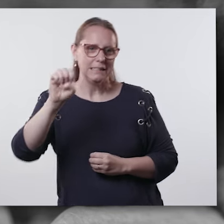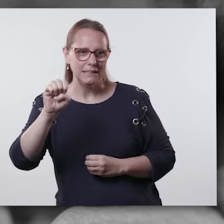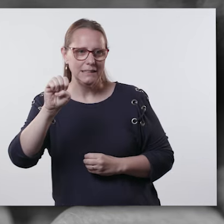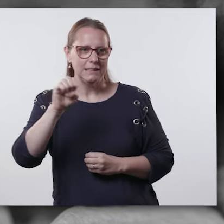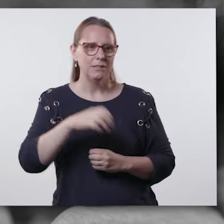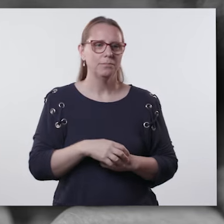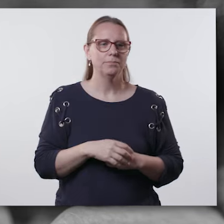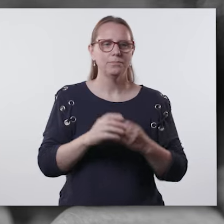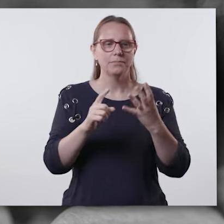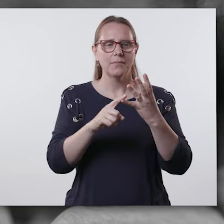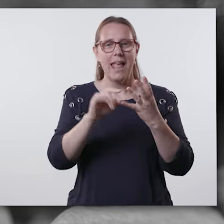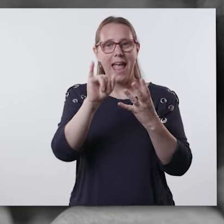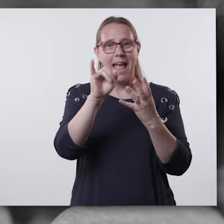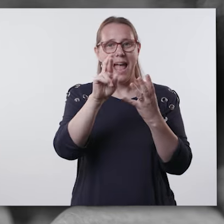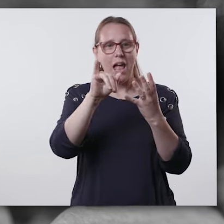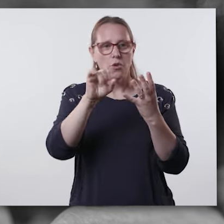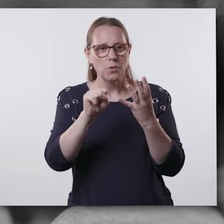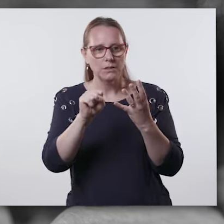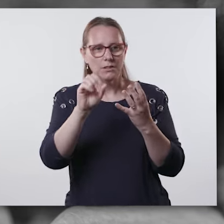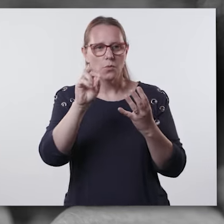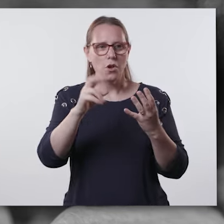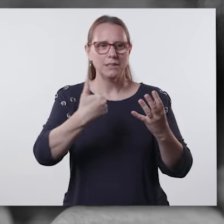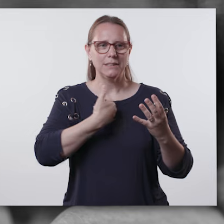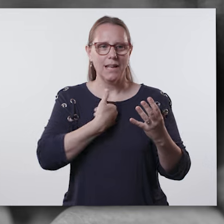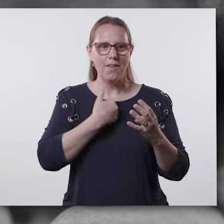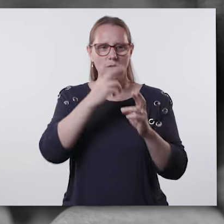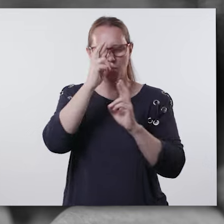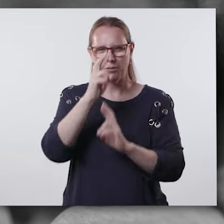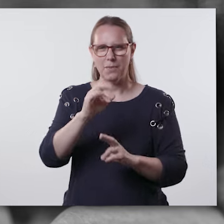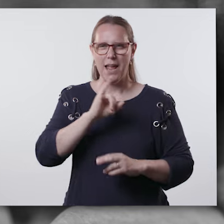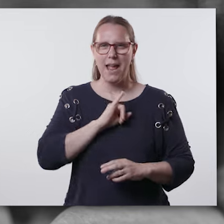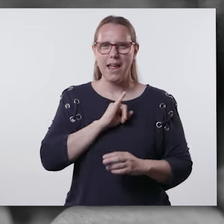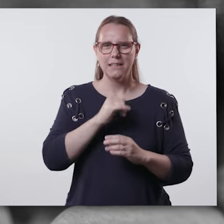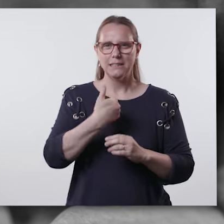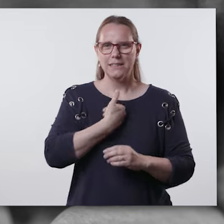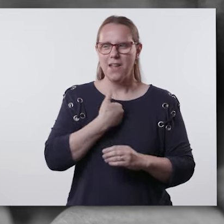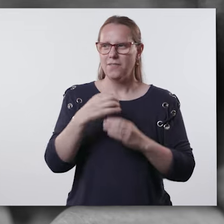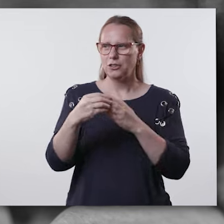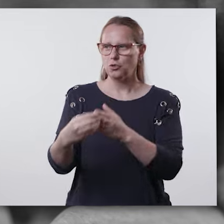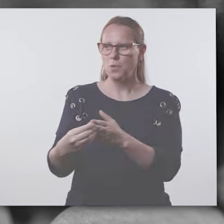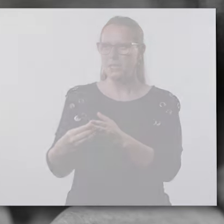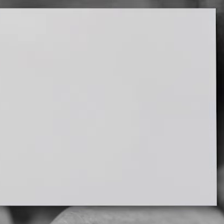and IRIS, or Include, Respect, I Self-Direct.